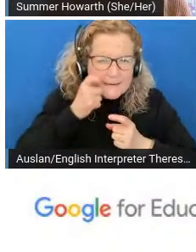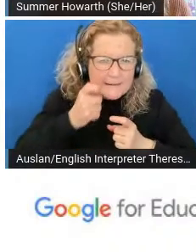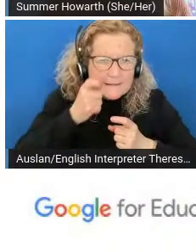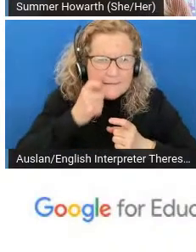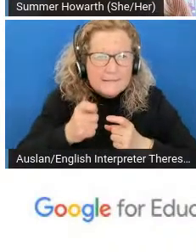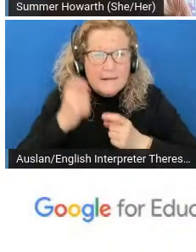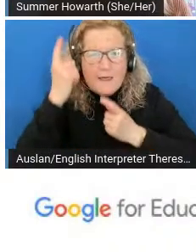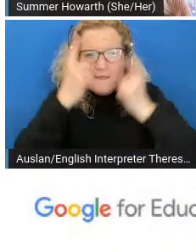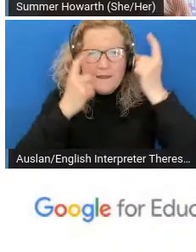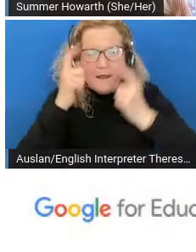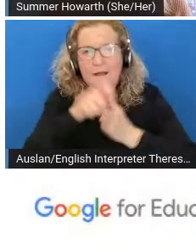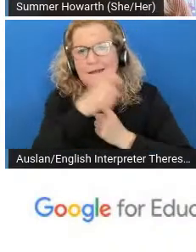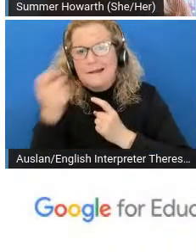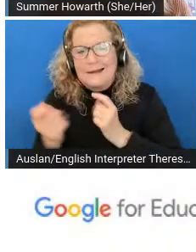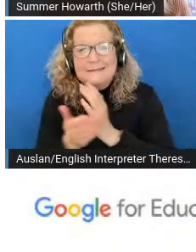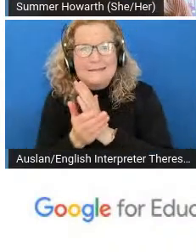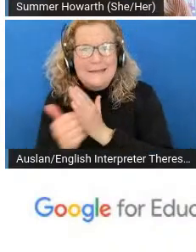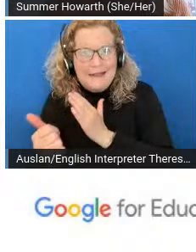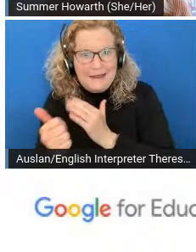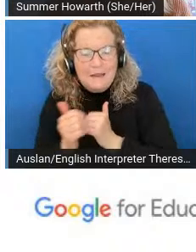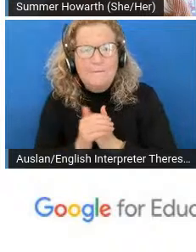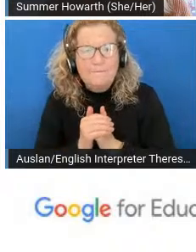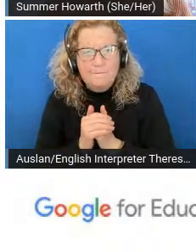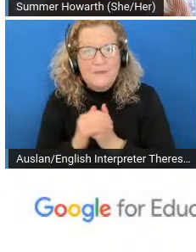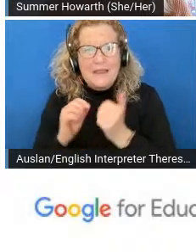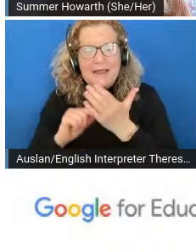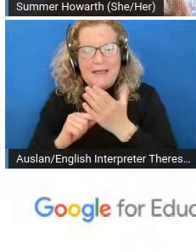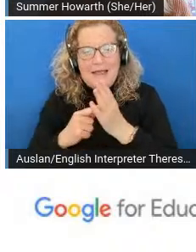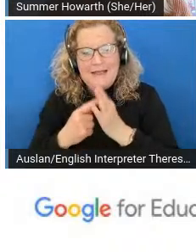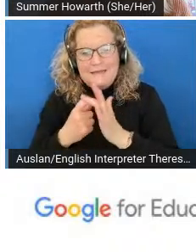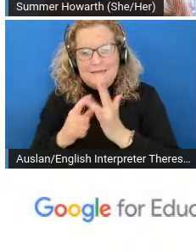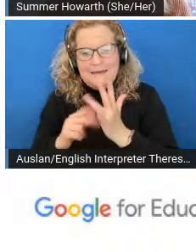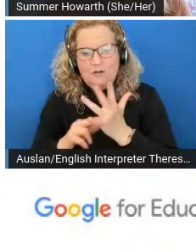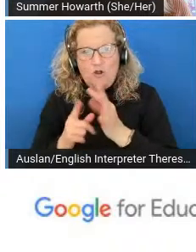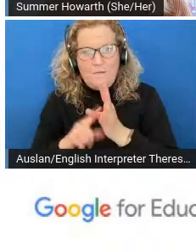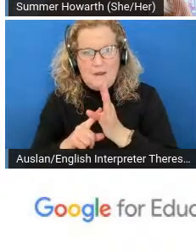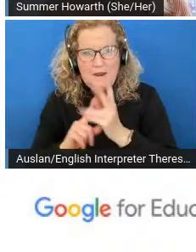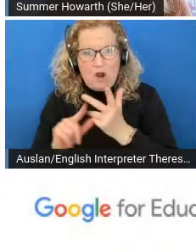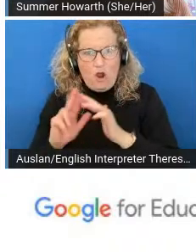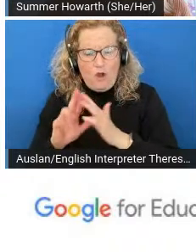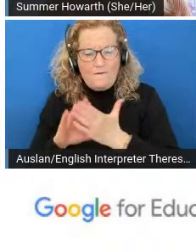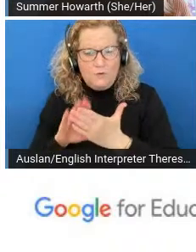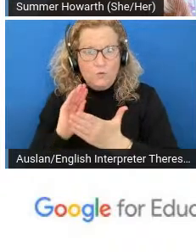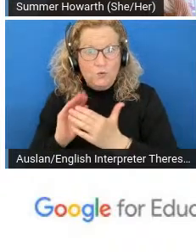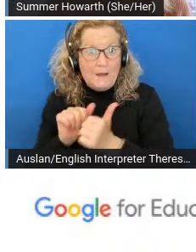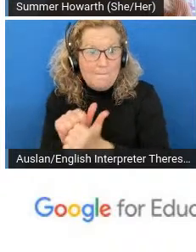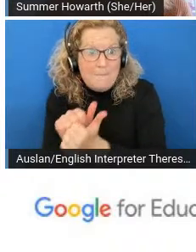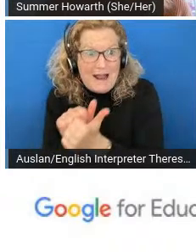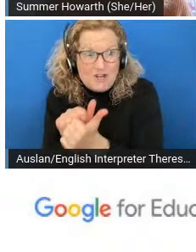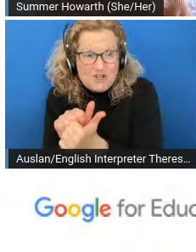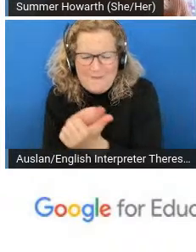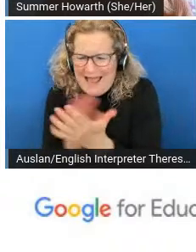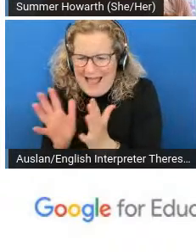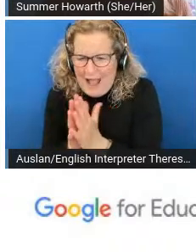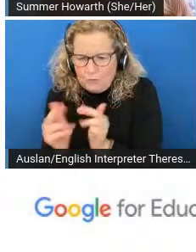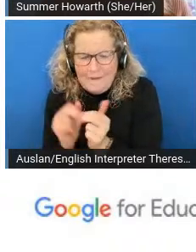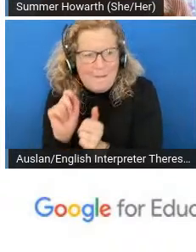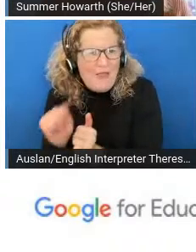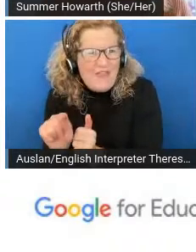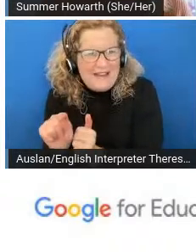do we move up a taxonomy of student partnership? So what are the skills necessary to have a really strong partnership in